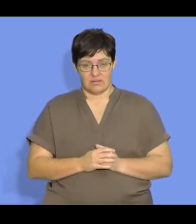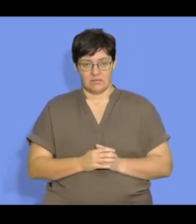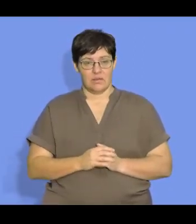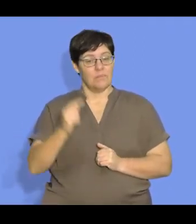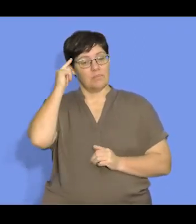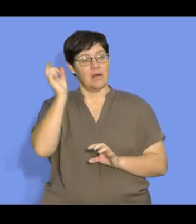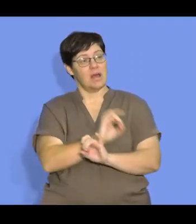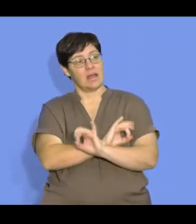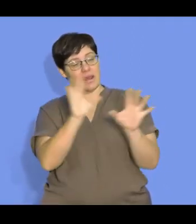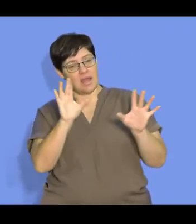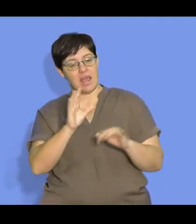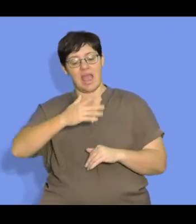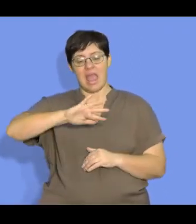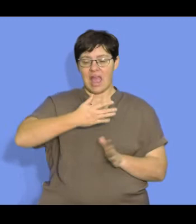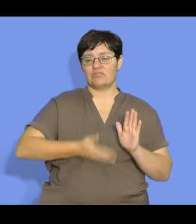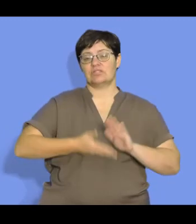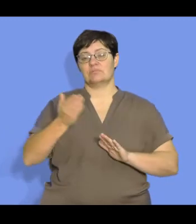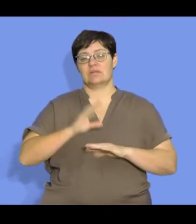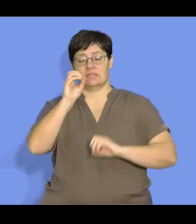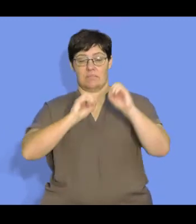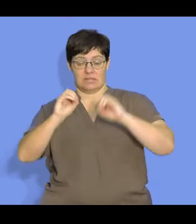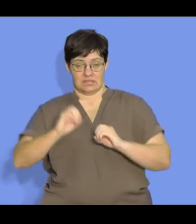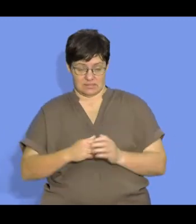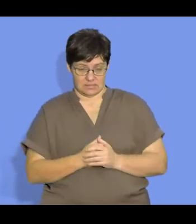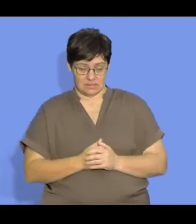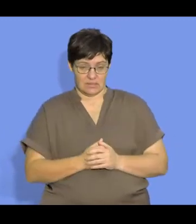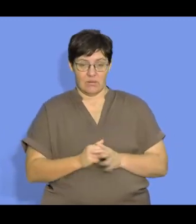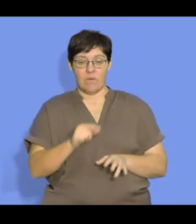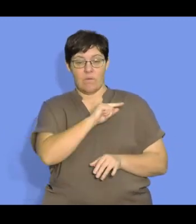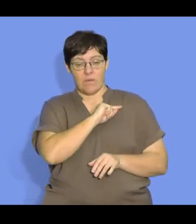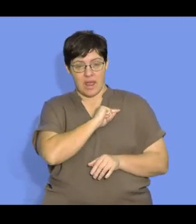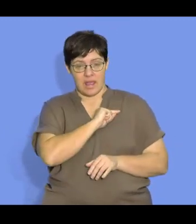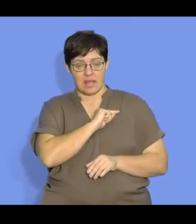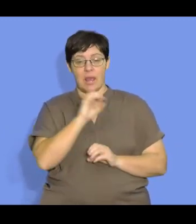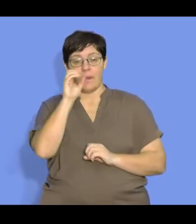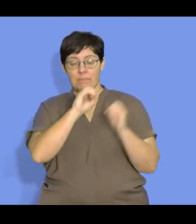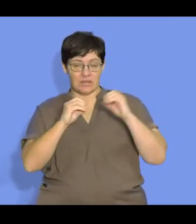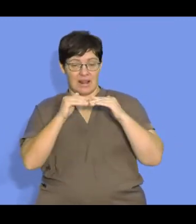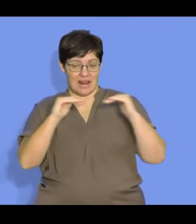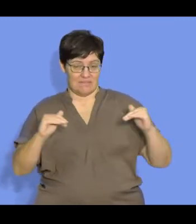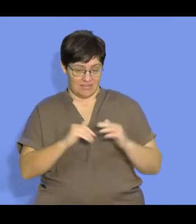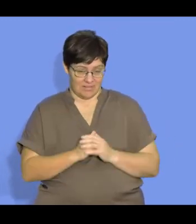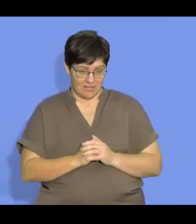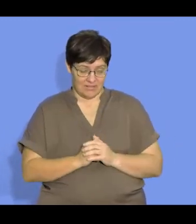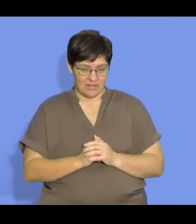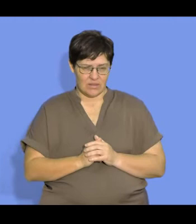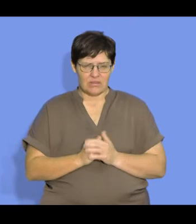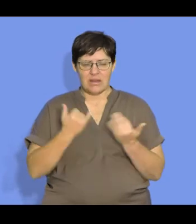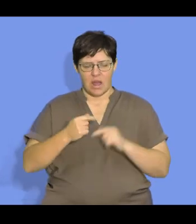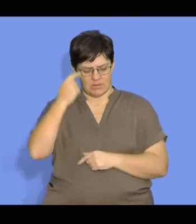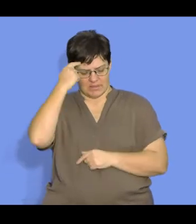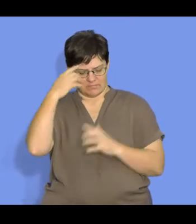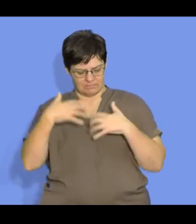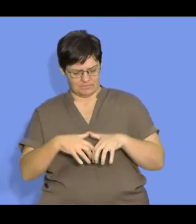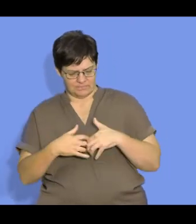think in terms of the average speed of the particles, because we are now talking about particle level again, and we need to think in